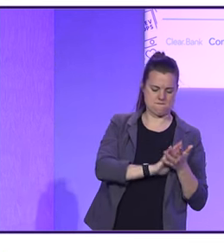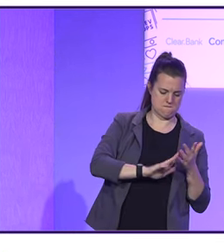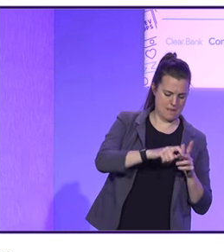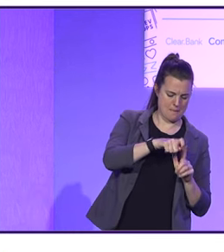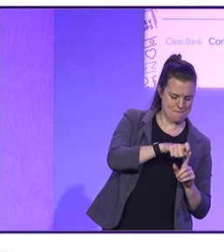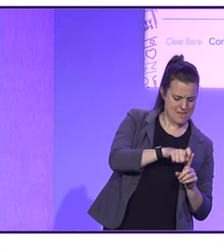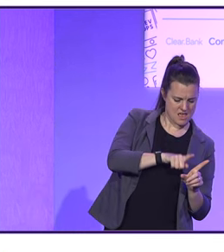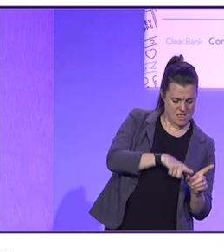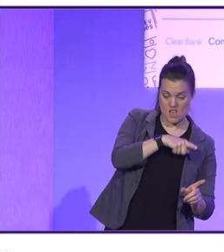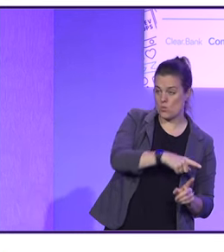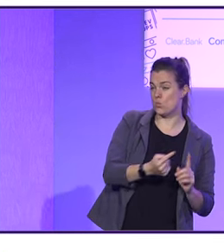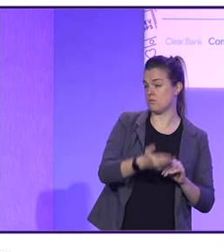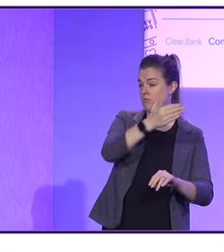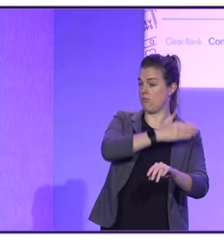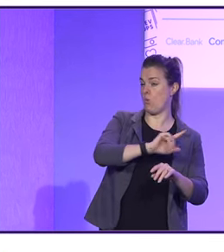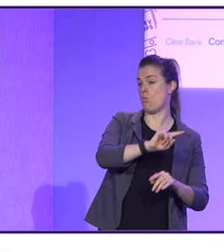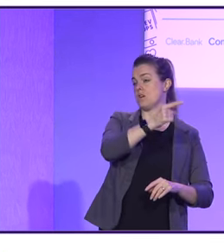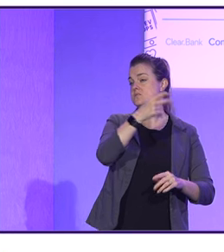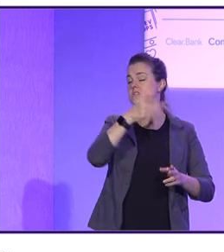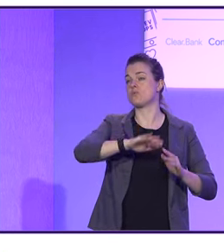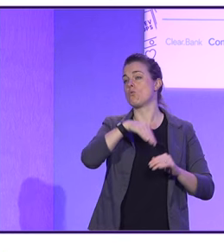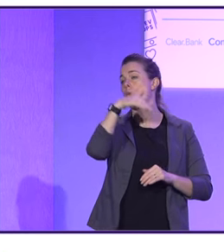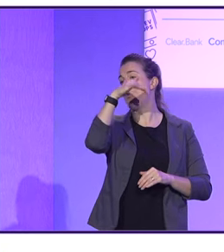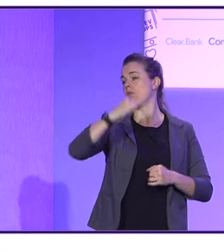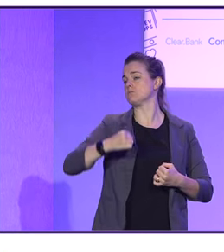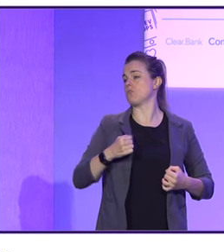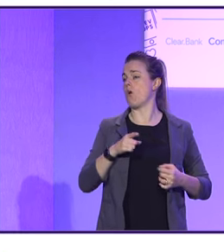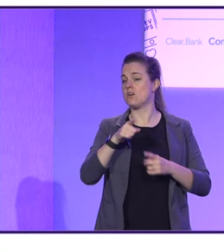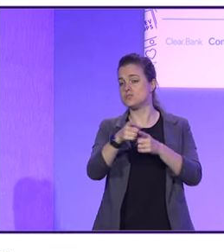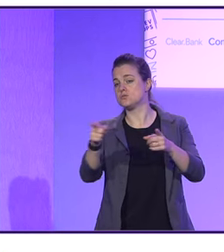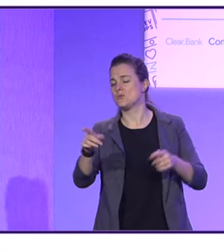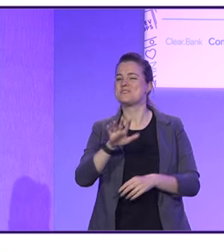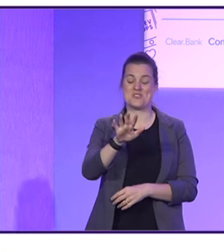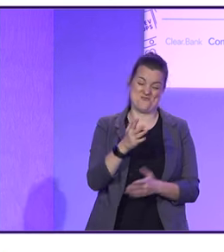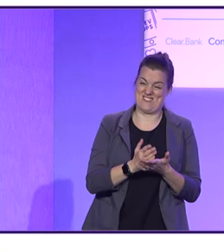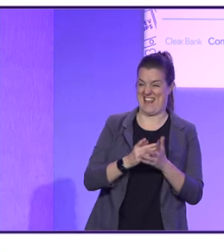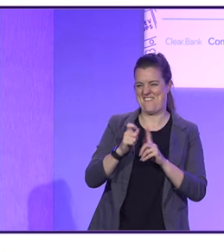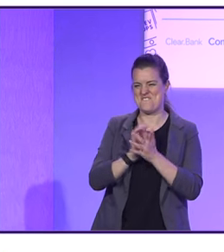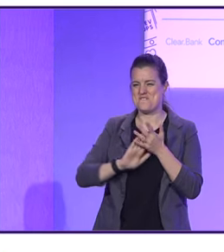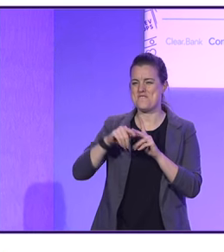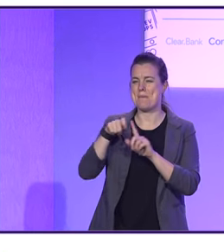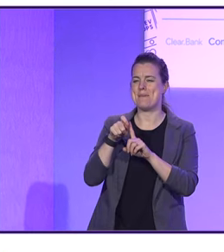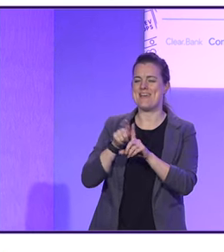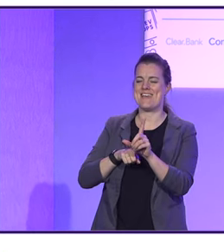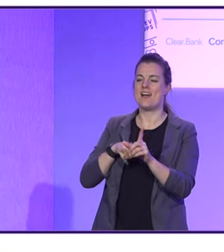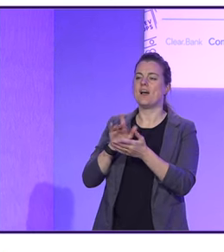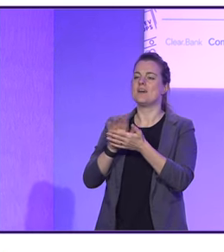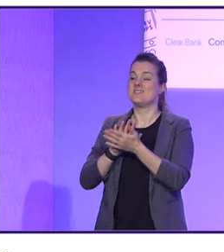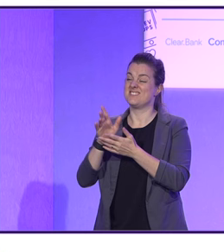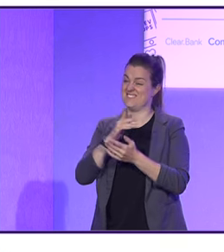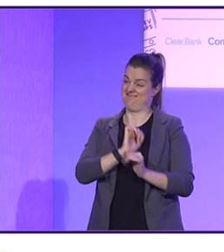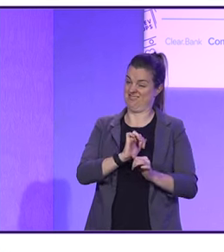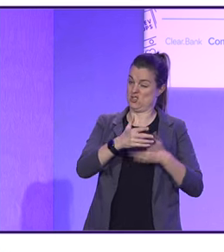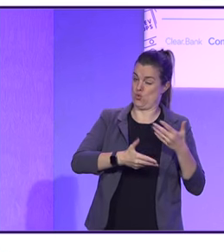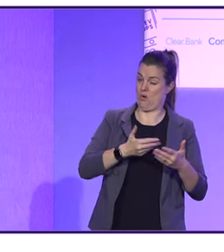So Eliot's poem is about sailors and how, before you set to sea, you should think very carefully about the sailors who went before you.